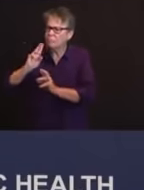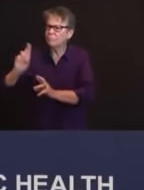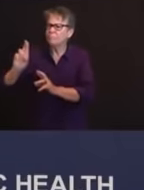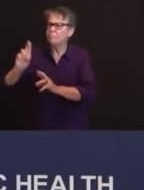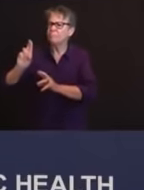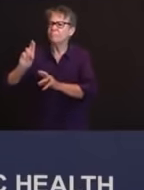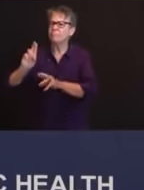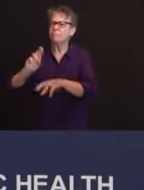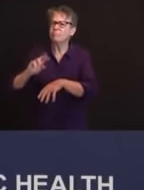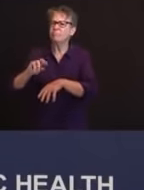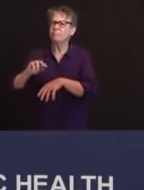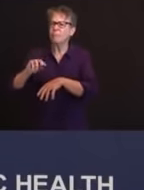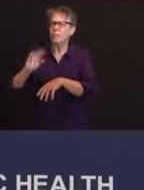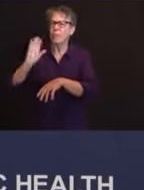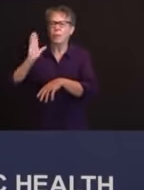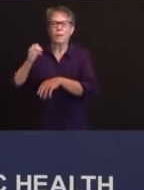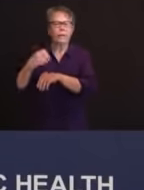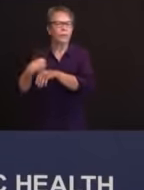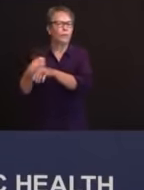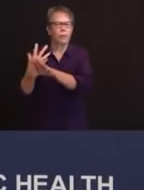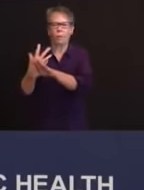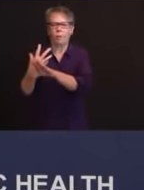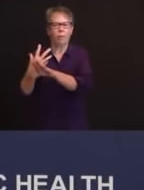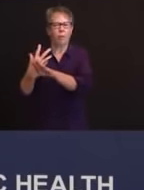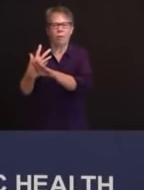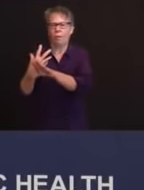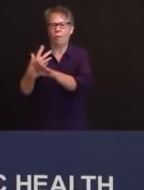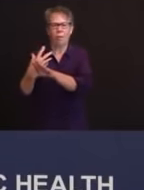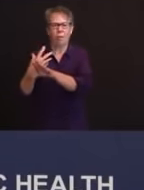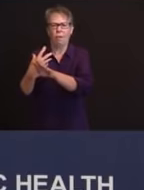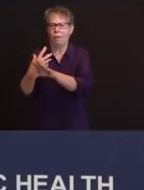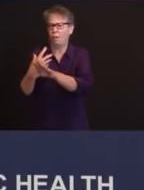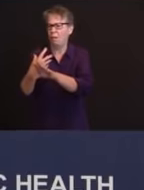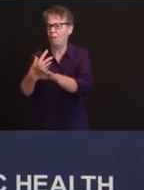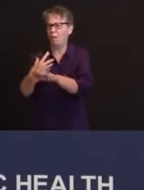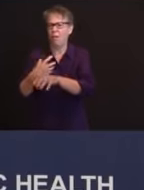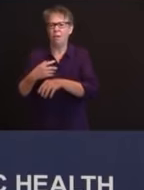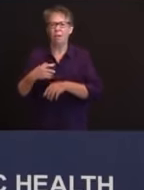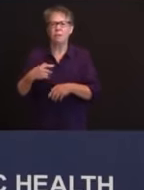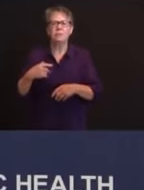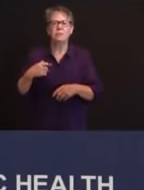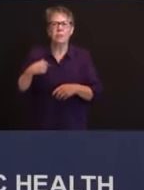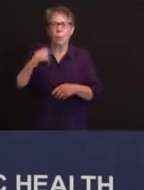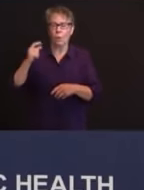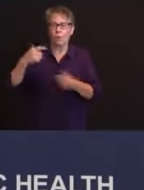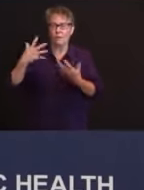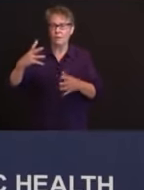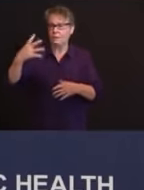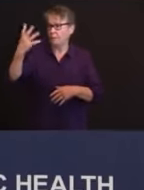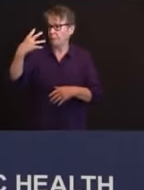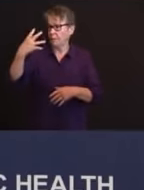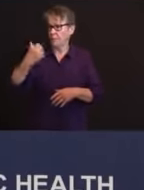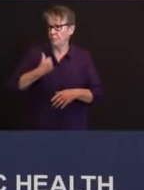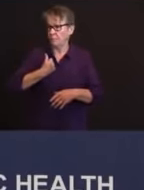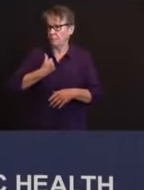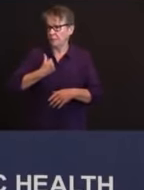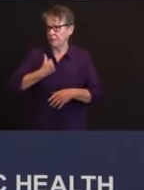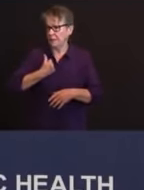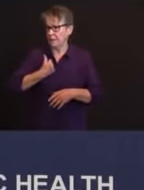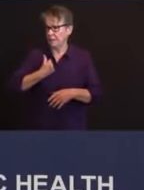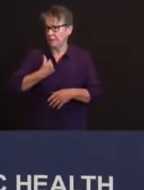had the honor of filming my piece over in Homedale at the Vietnam Veterans Memorial, which you know